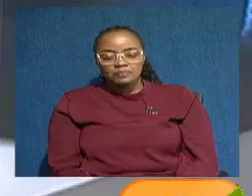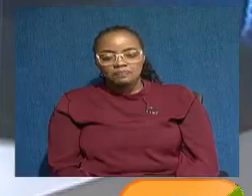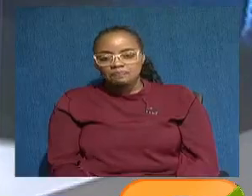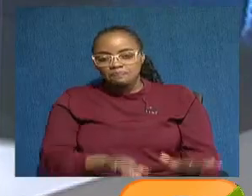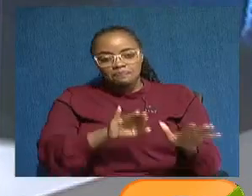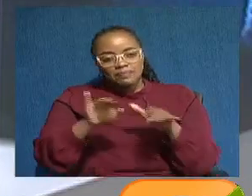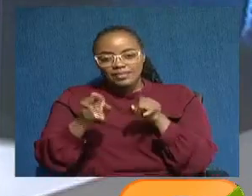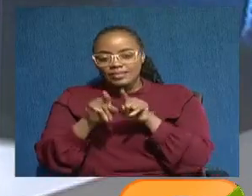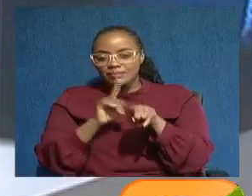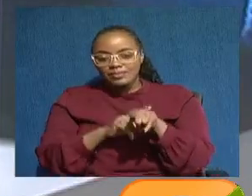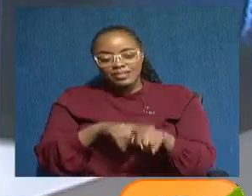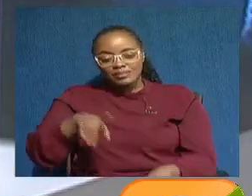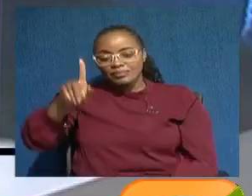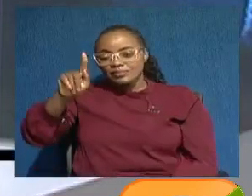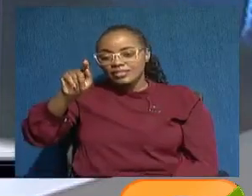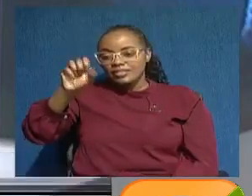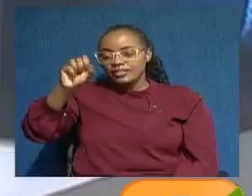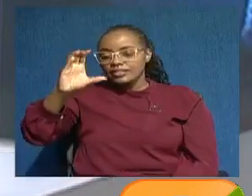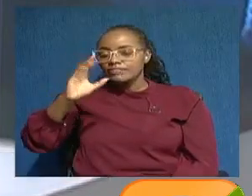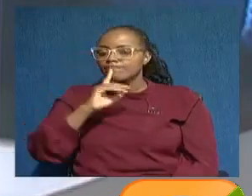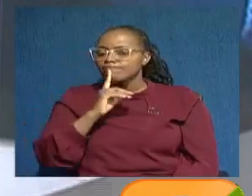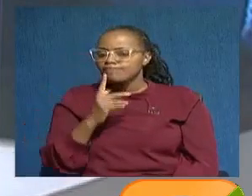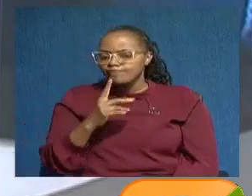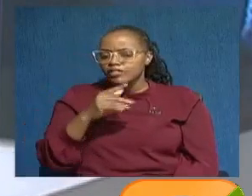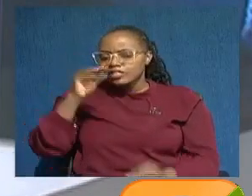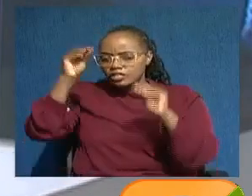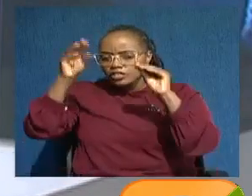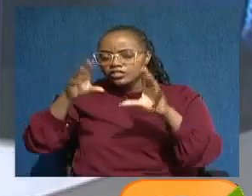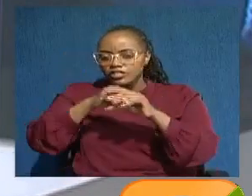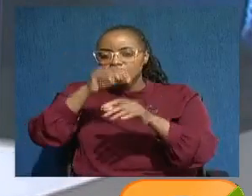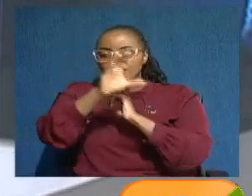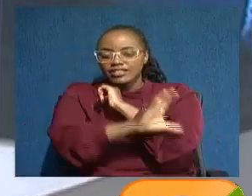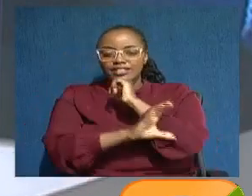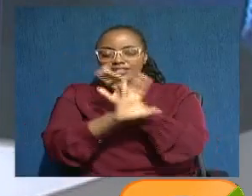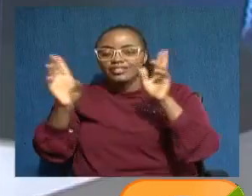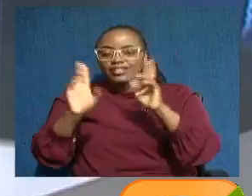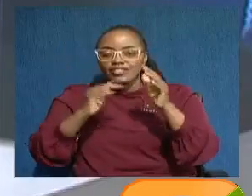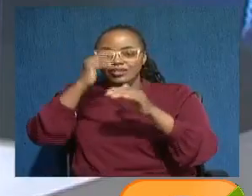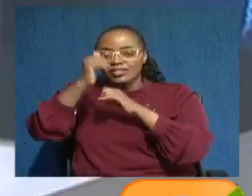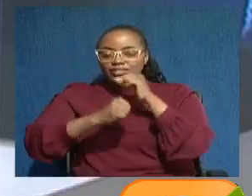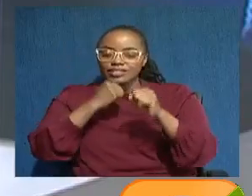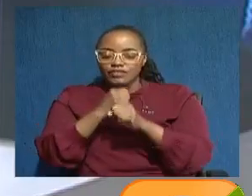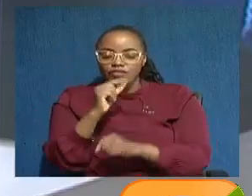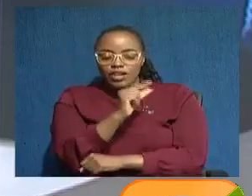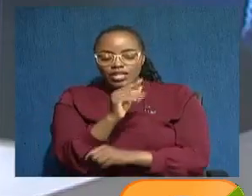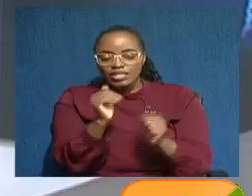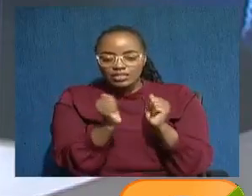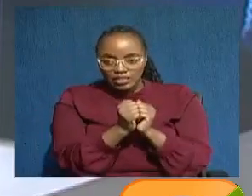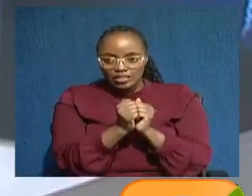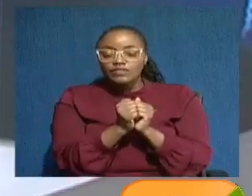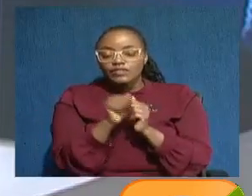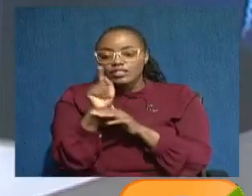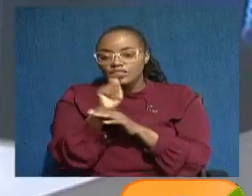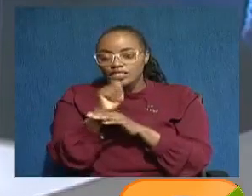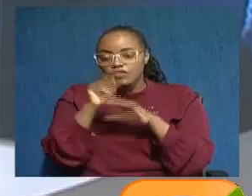At the same time, the Teacher Service Commission, TSC, says teachers across the country are ready for next year's grade 10 intake. Training